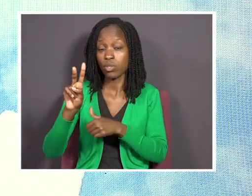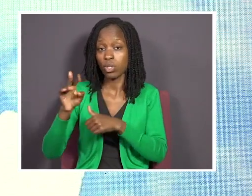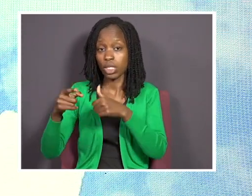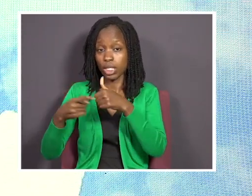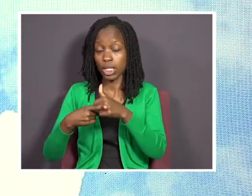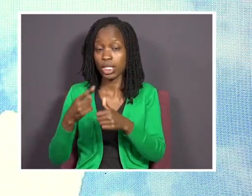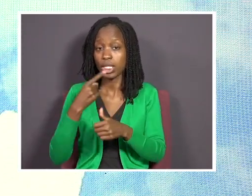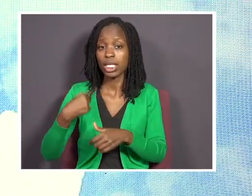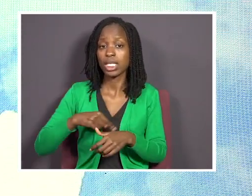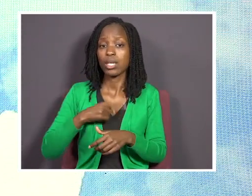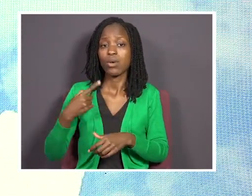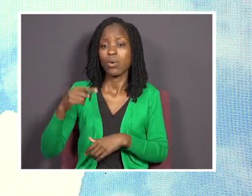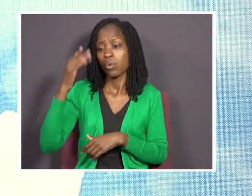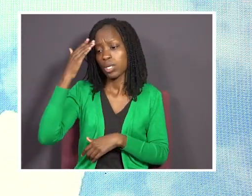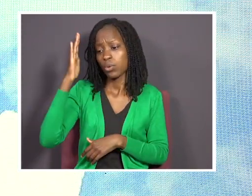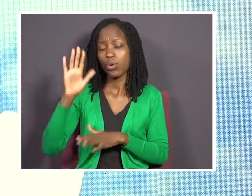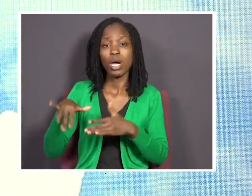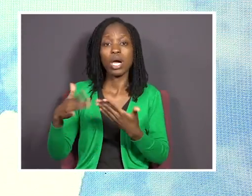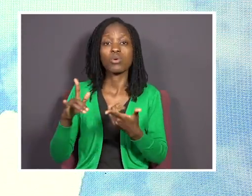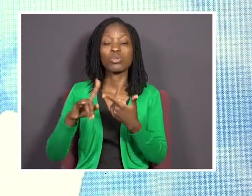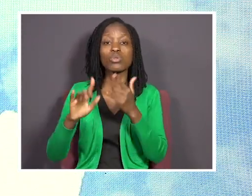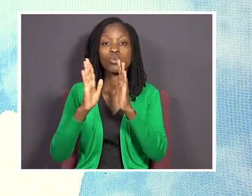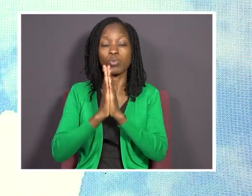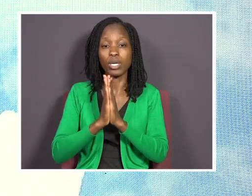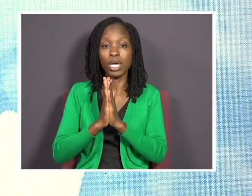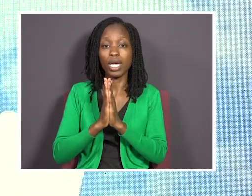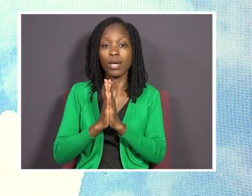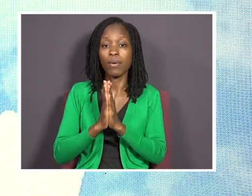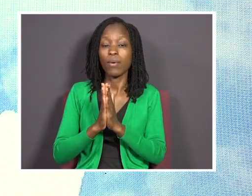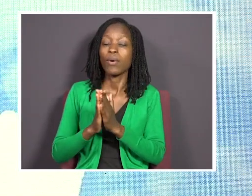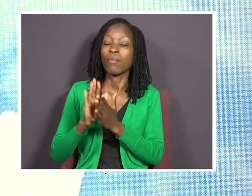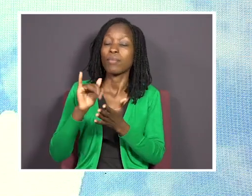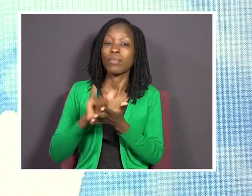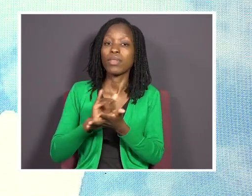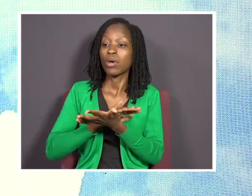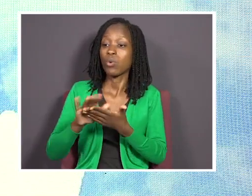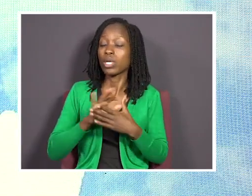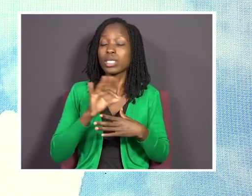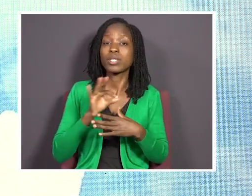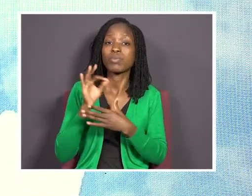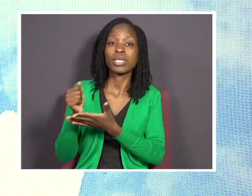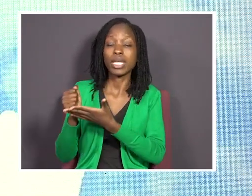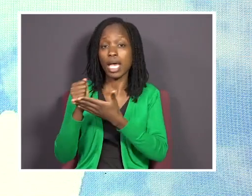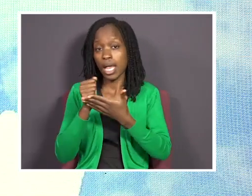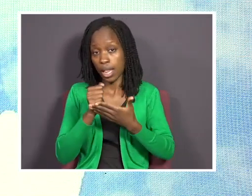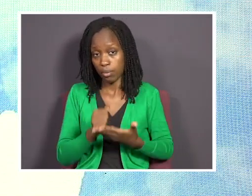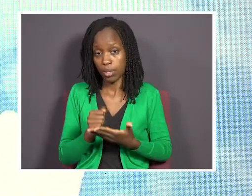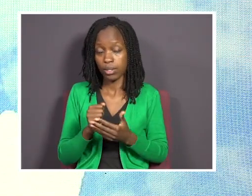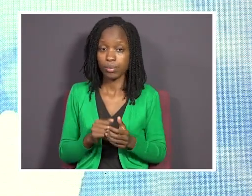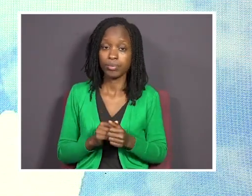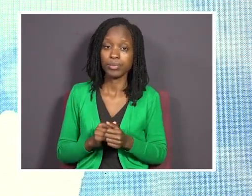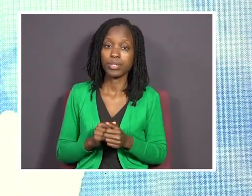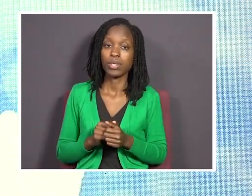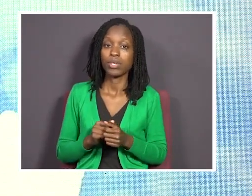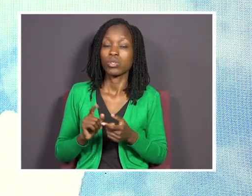it tells us that we don't know how to pray, but the Holy Spirit aids us. The Holy Spirit